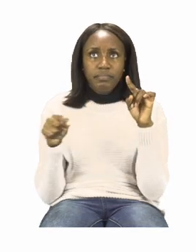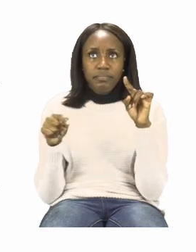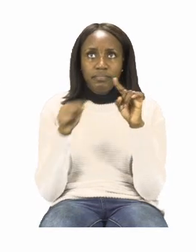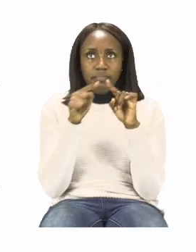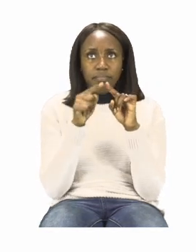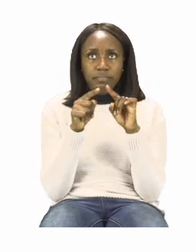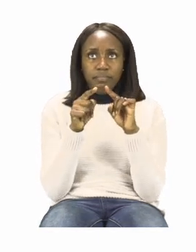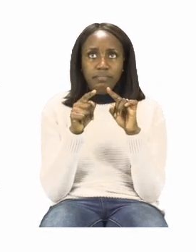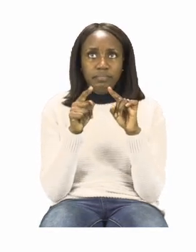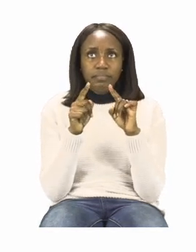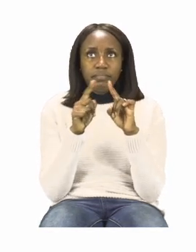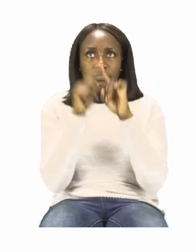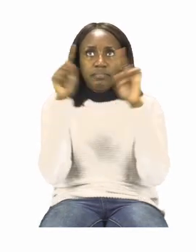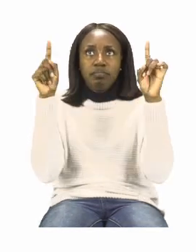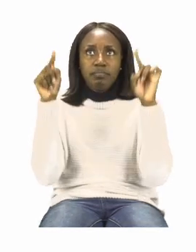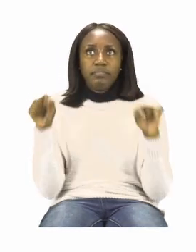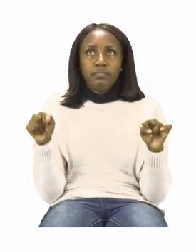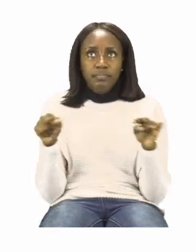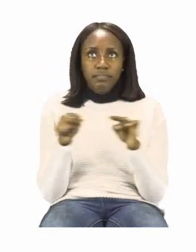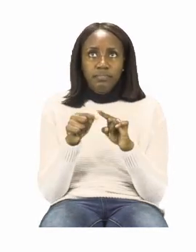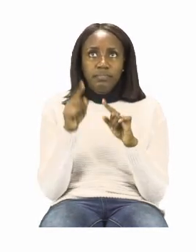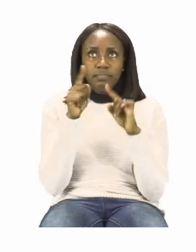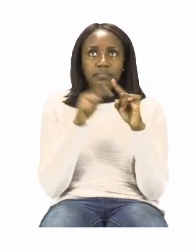triangle. Square,